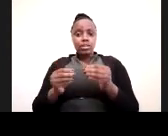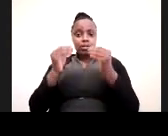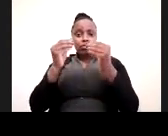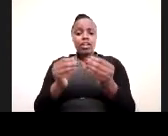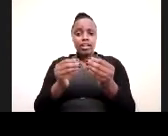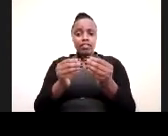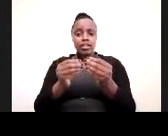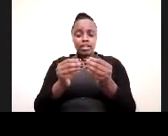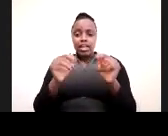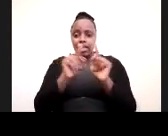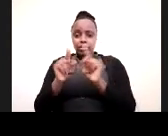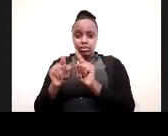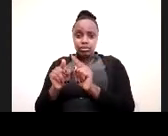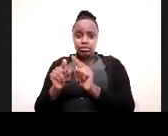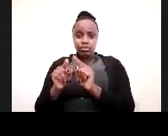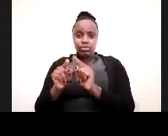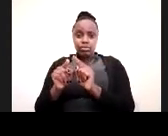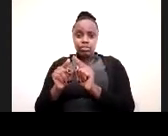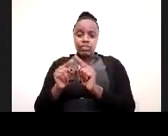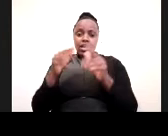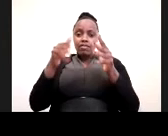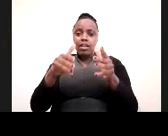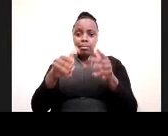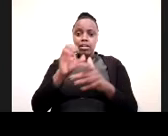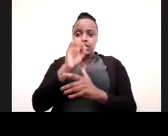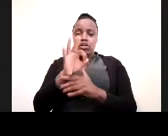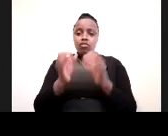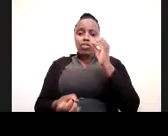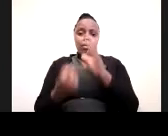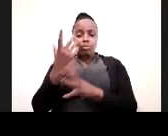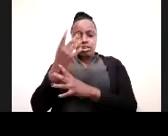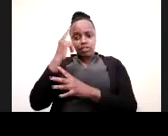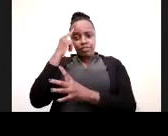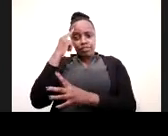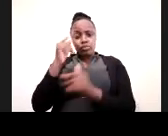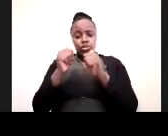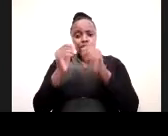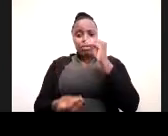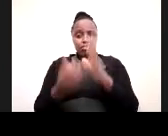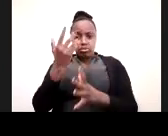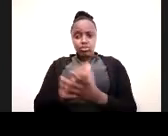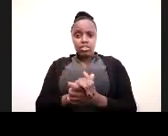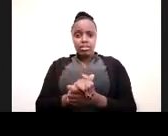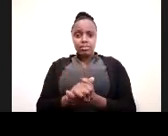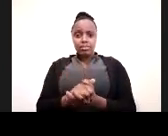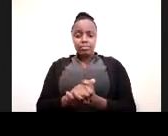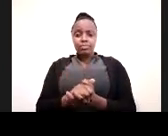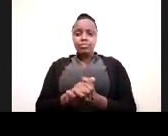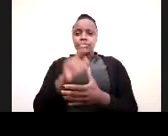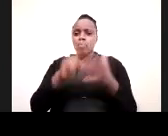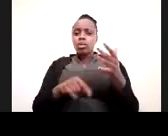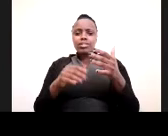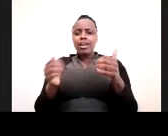supermarket, you know, availability of produce and provision of produce to buyers. what tends to